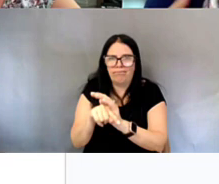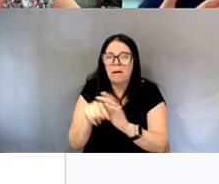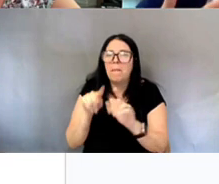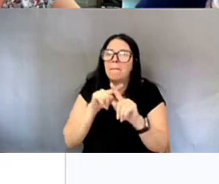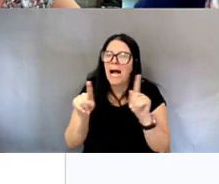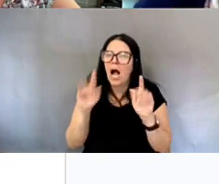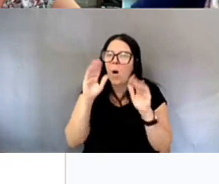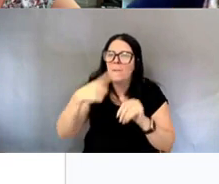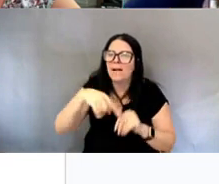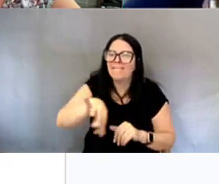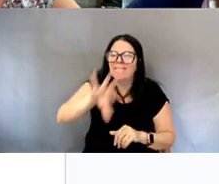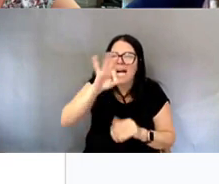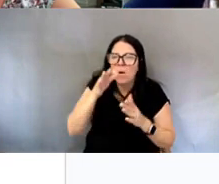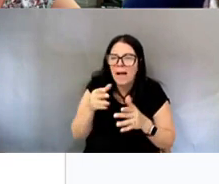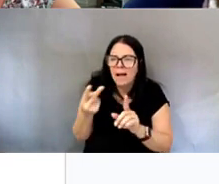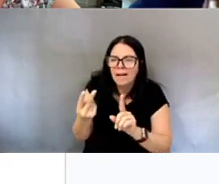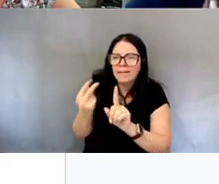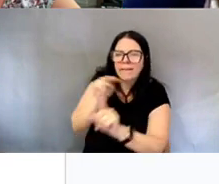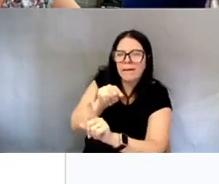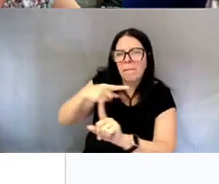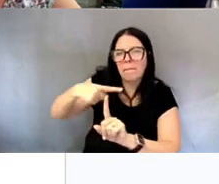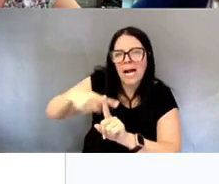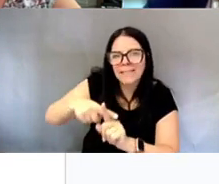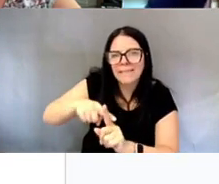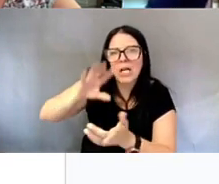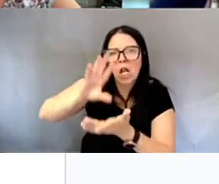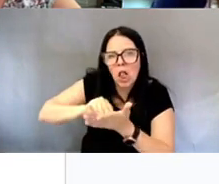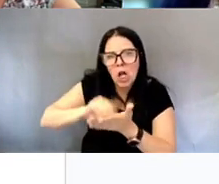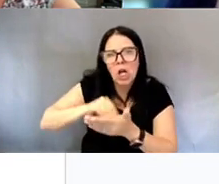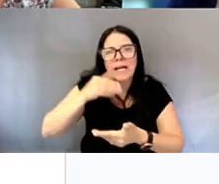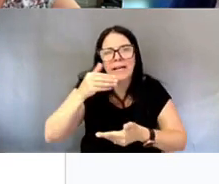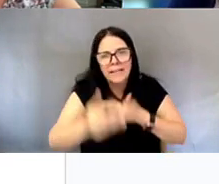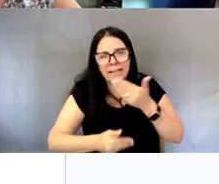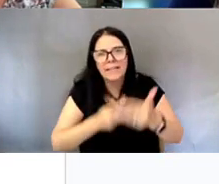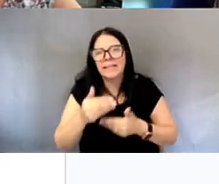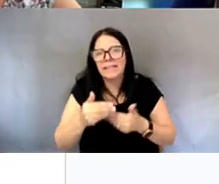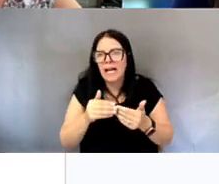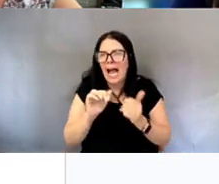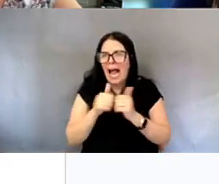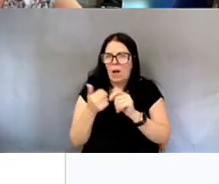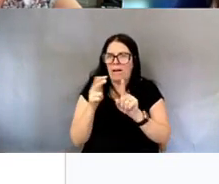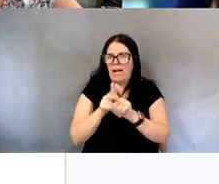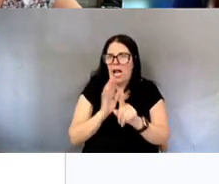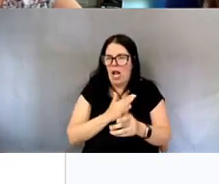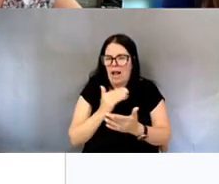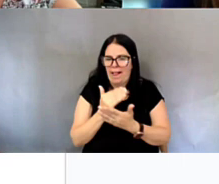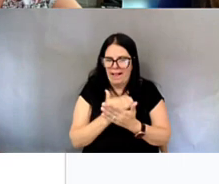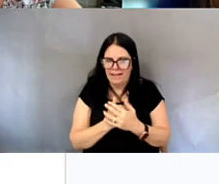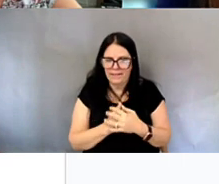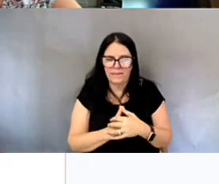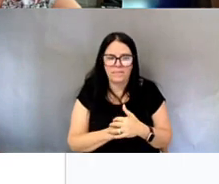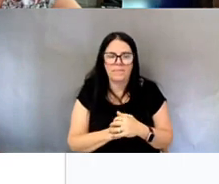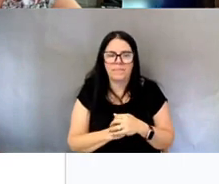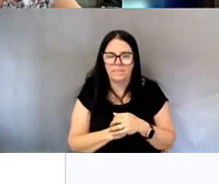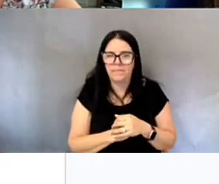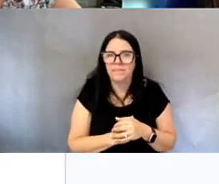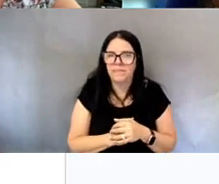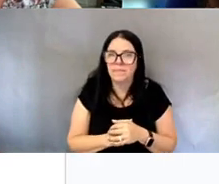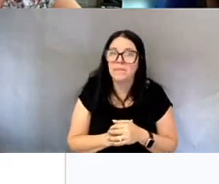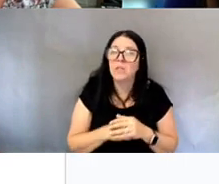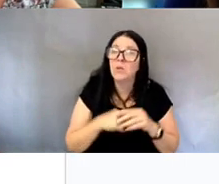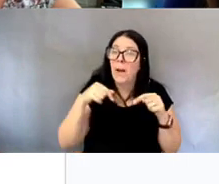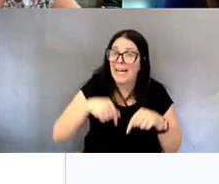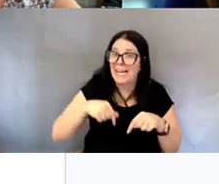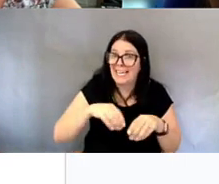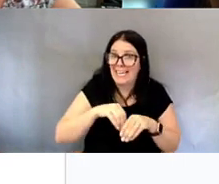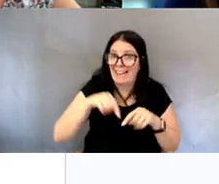just thinking on the fly in the course of a lesson as these things arise. So to share in the main room,